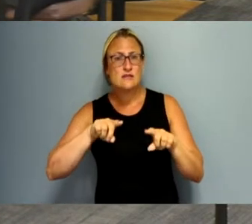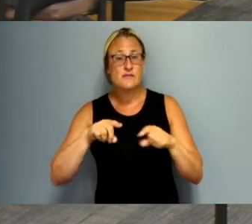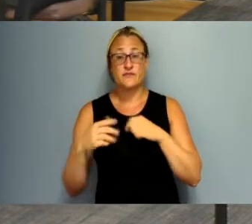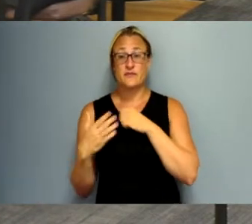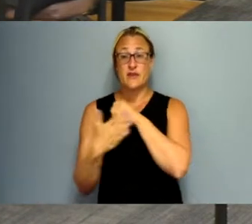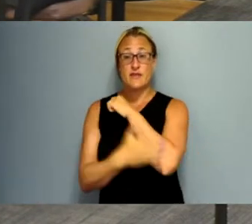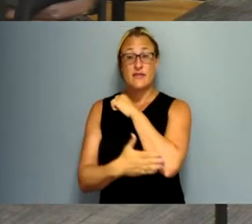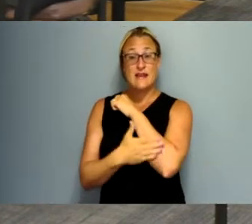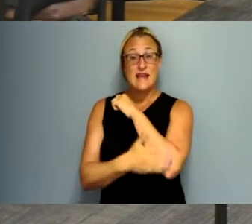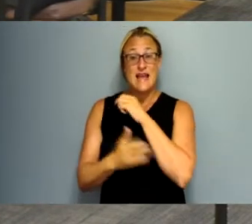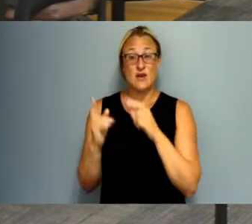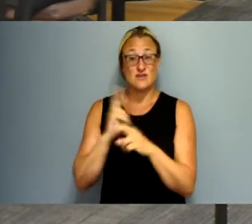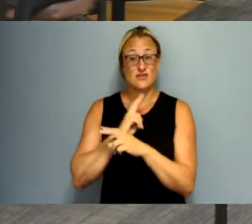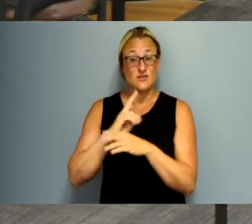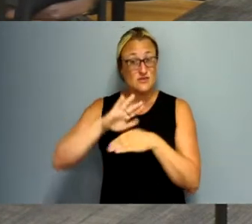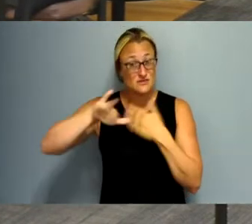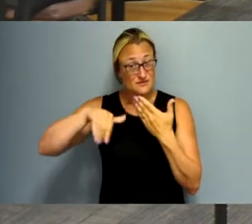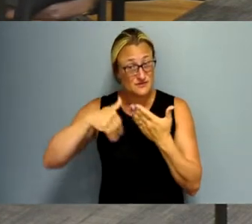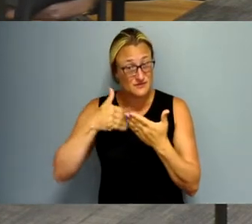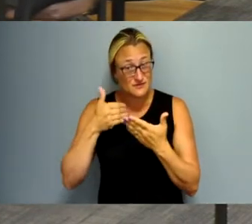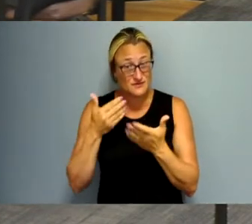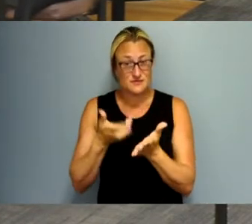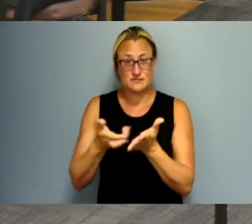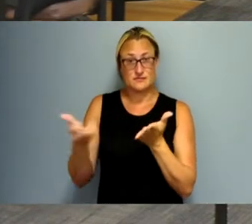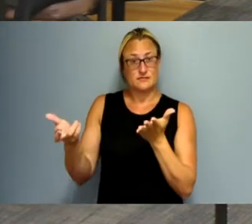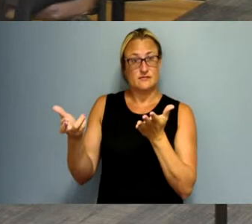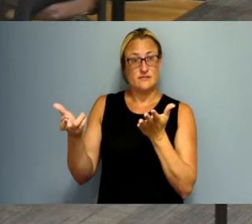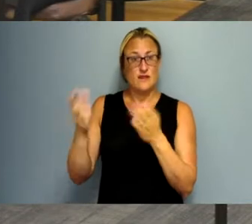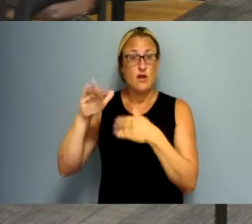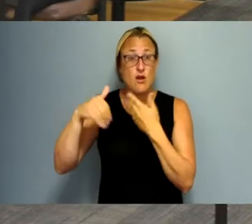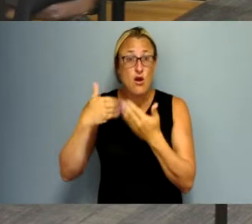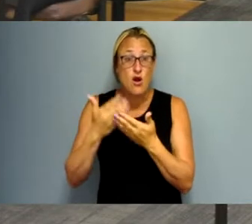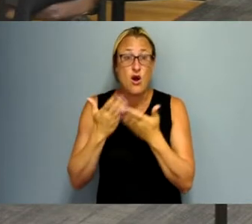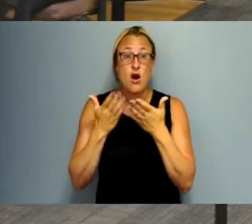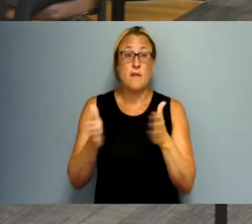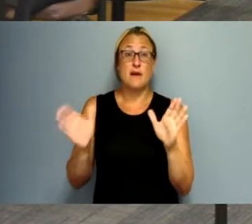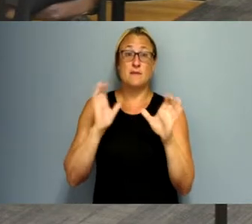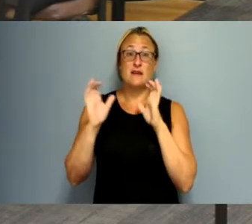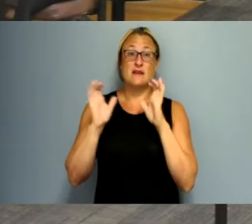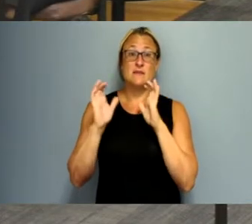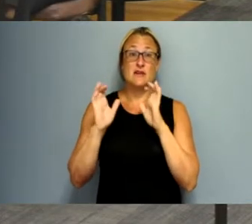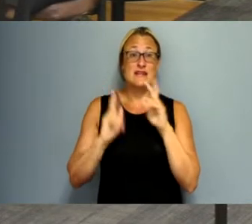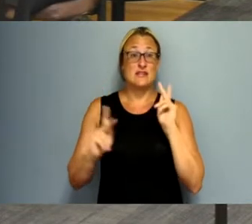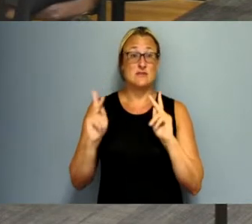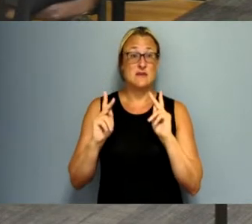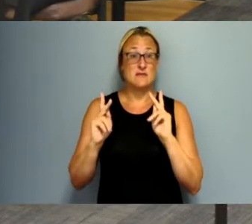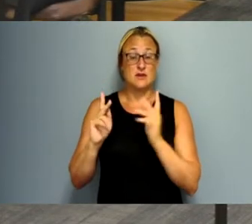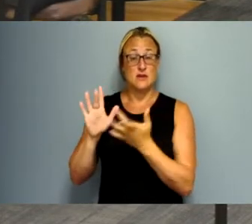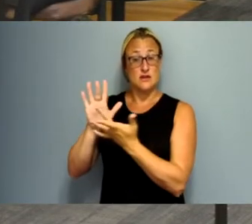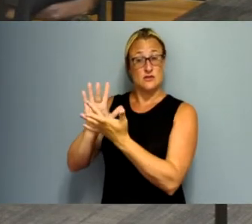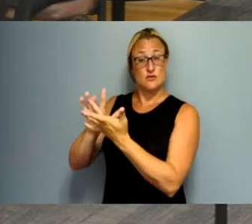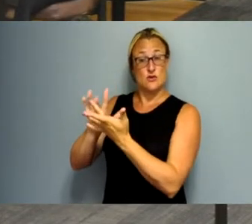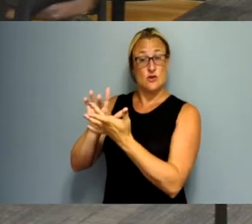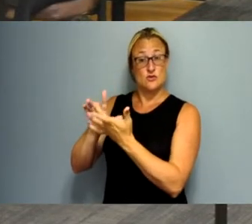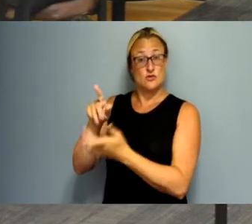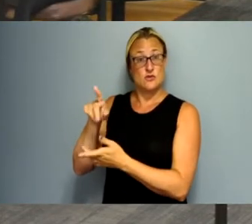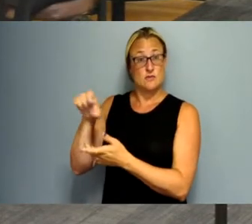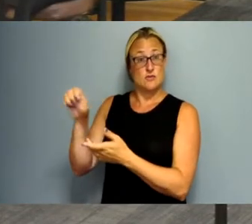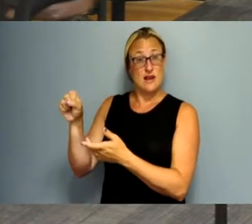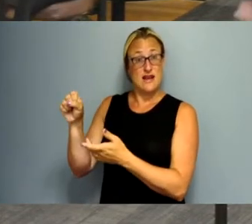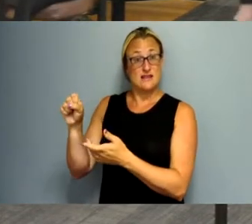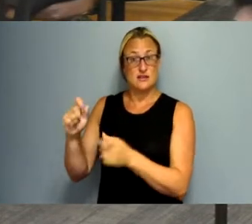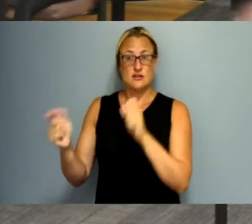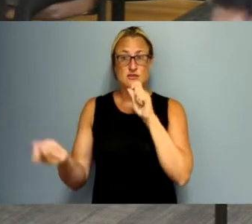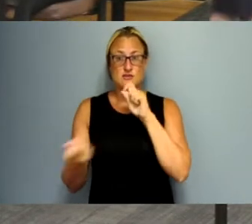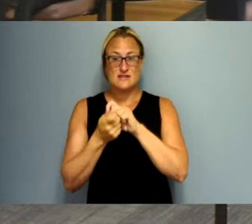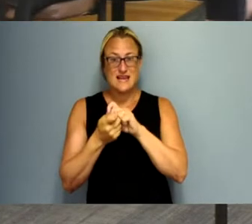resources to muster all of its public communication people to go to the press to sabotage every